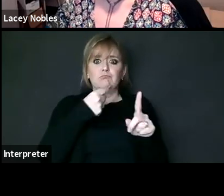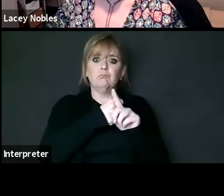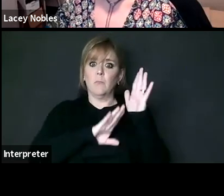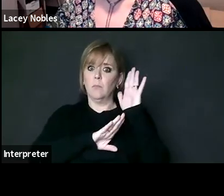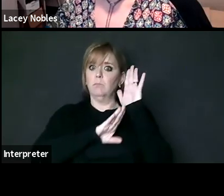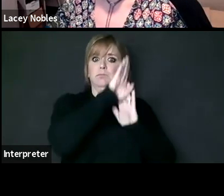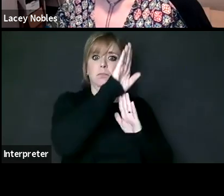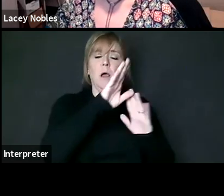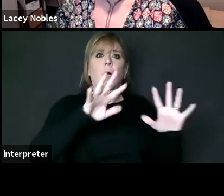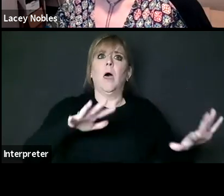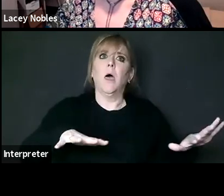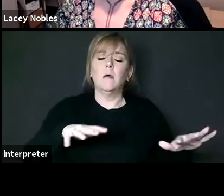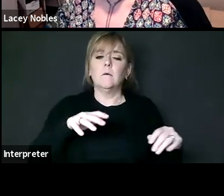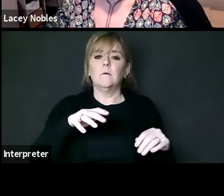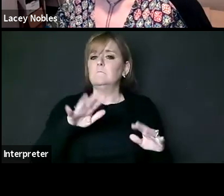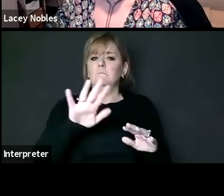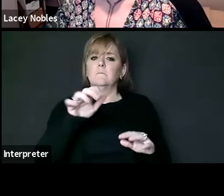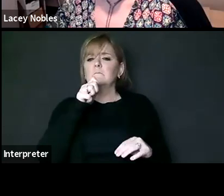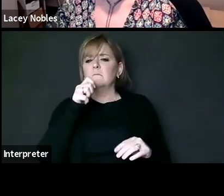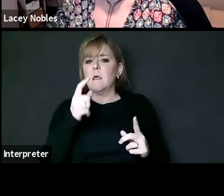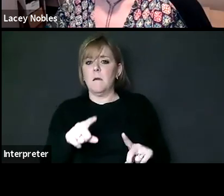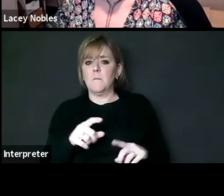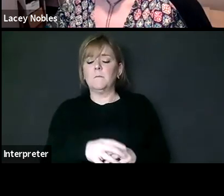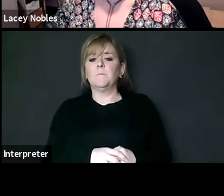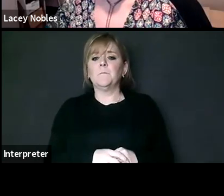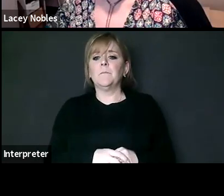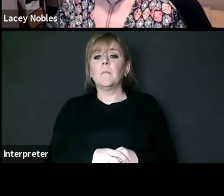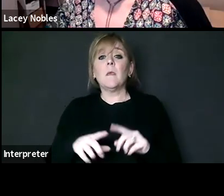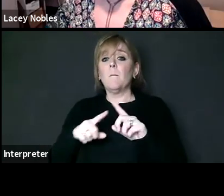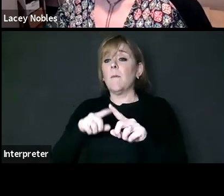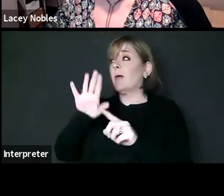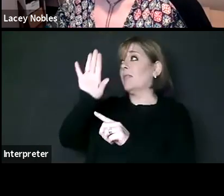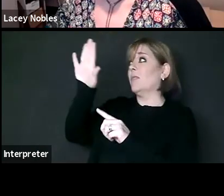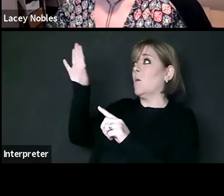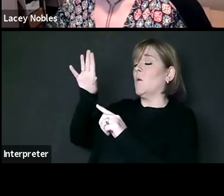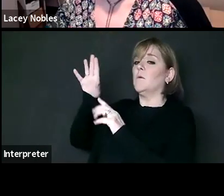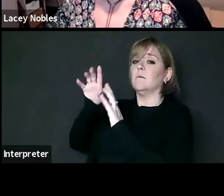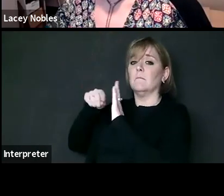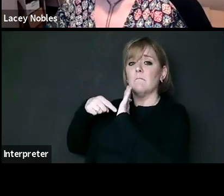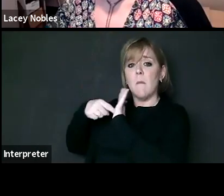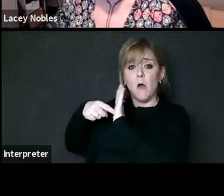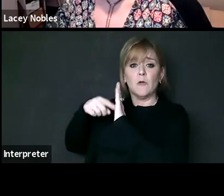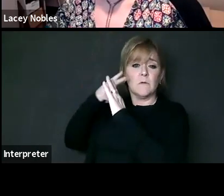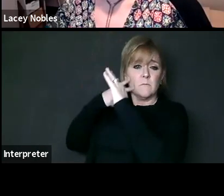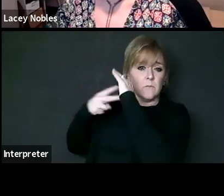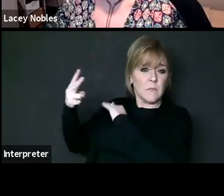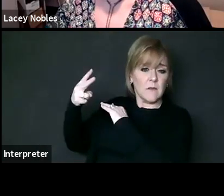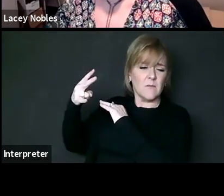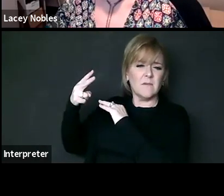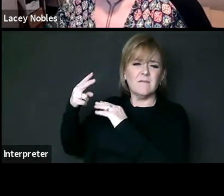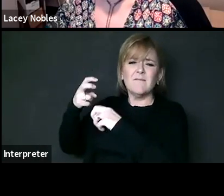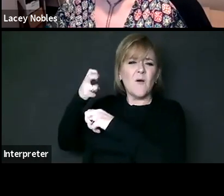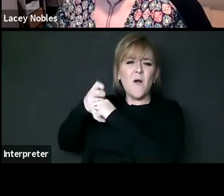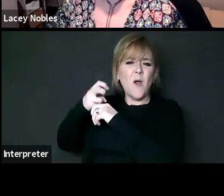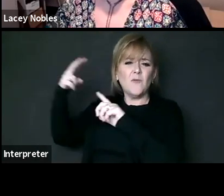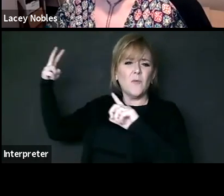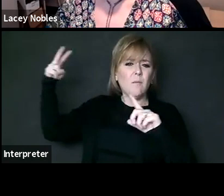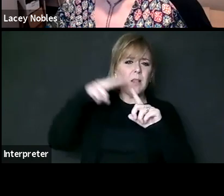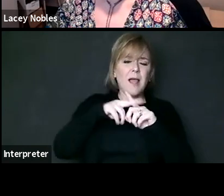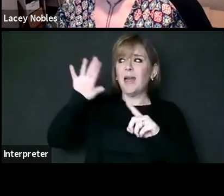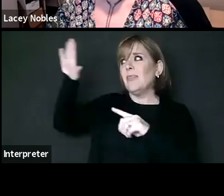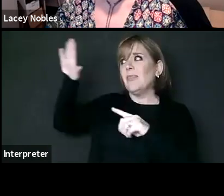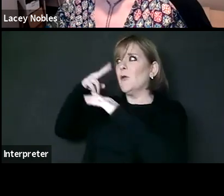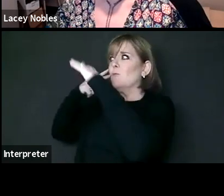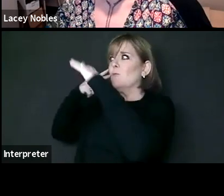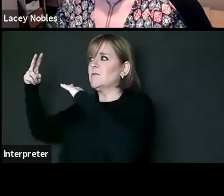But the models that show, they're hard to predict for our population density and all the other factors that go along with